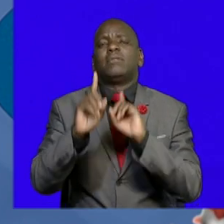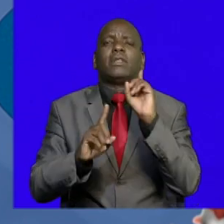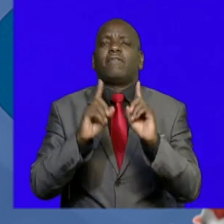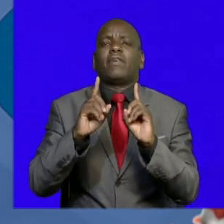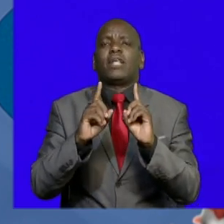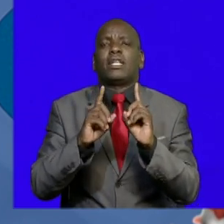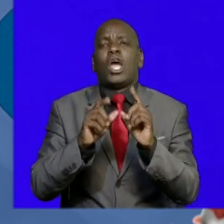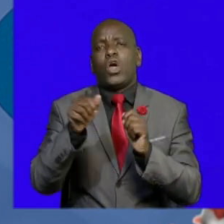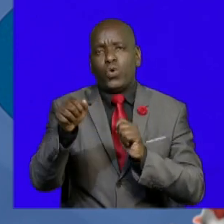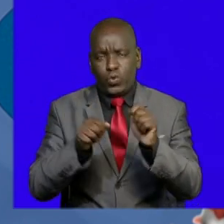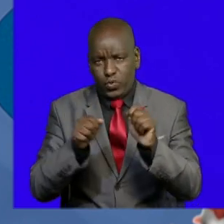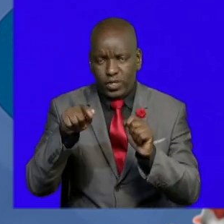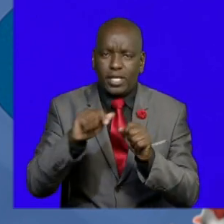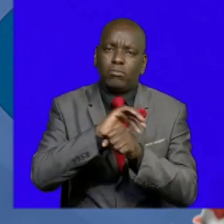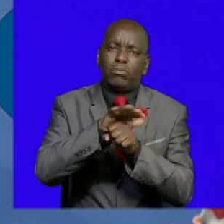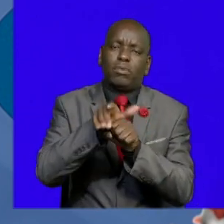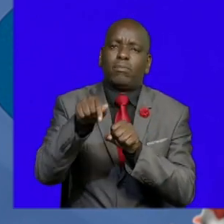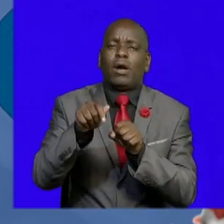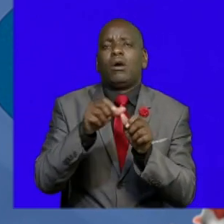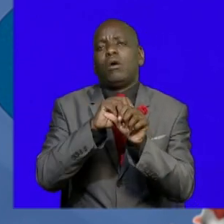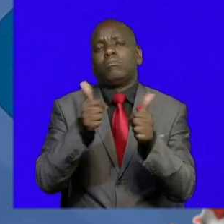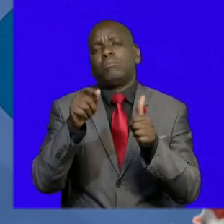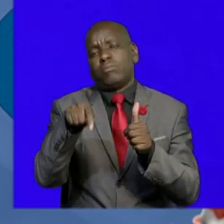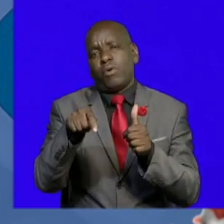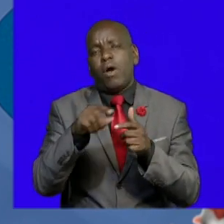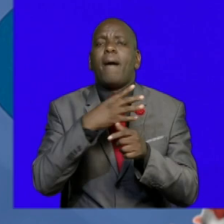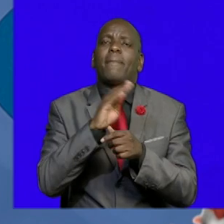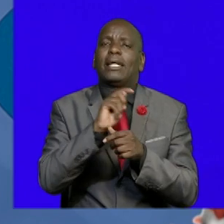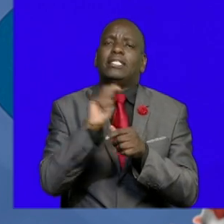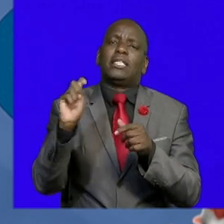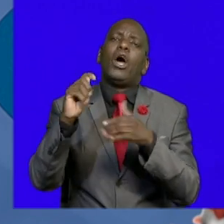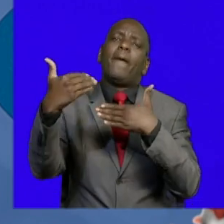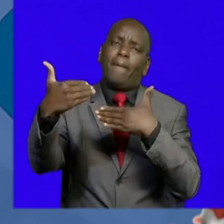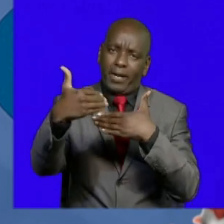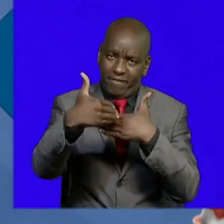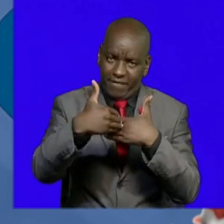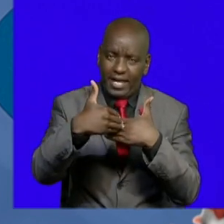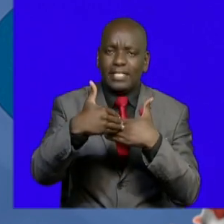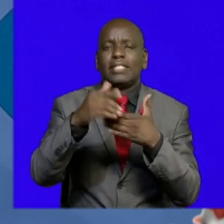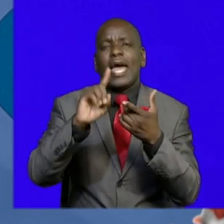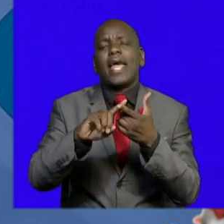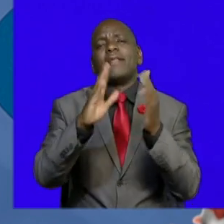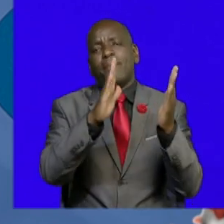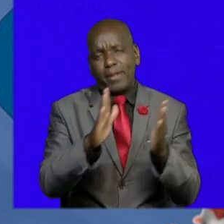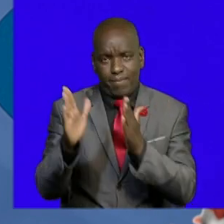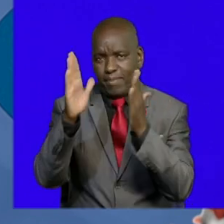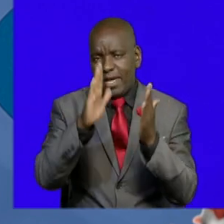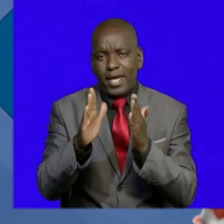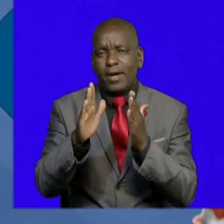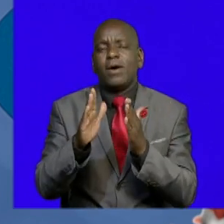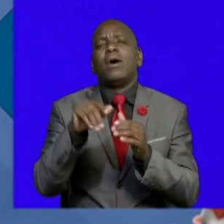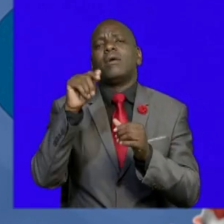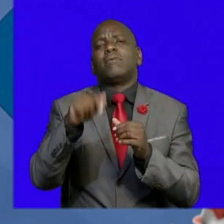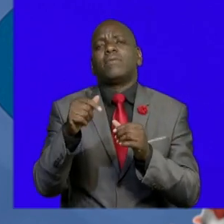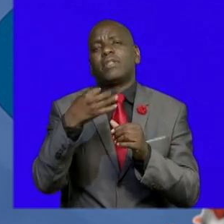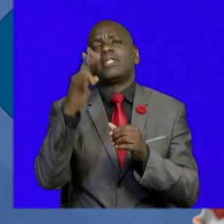only control the pandemic in a timely fashion, but to prevent and prepare for a